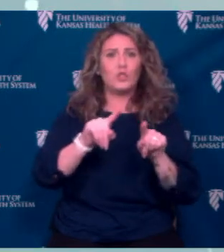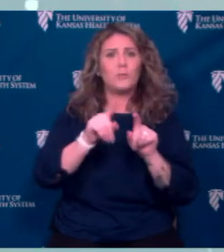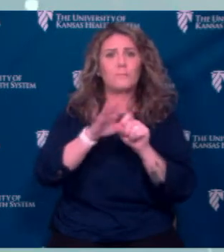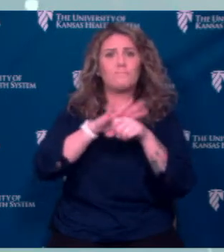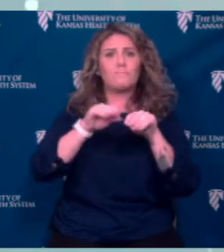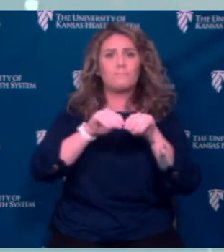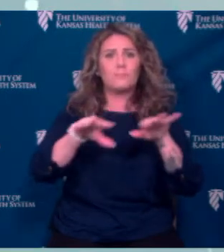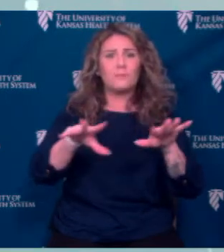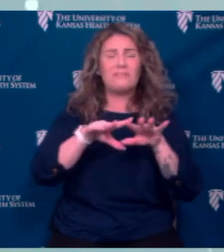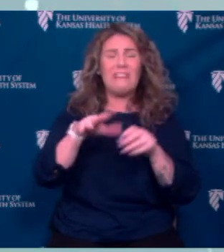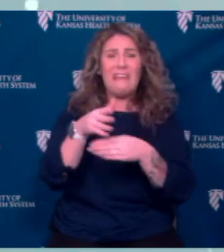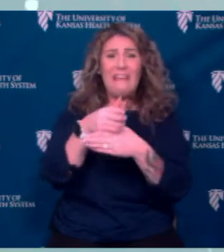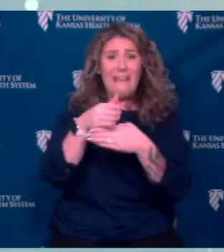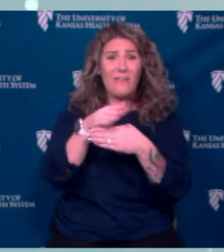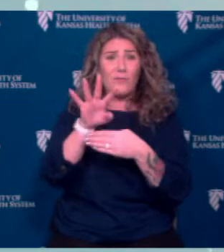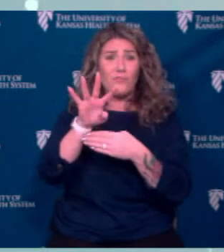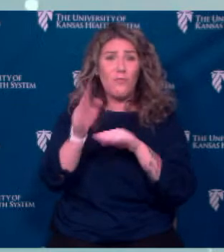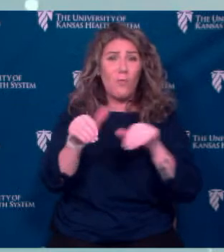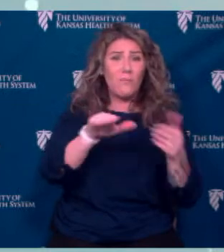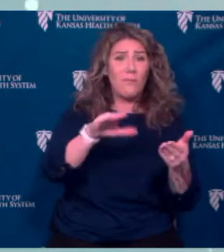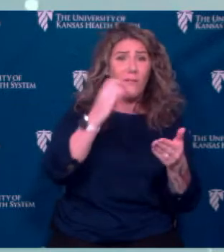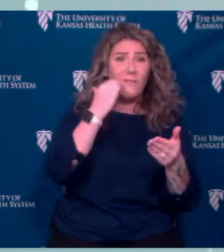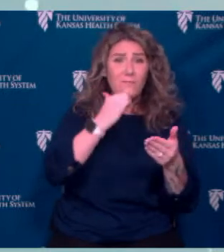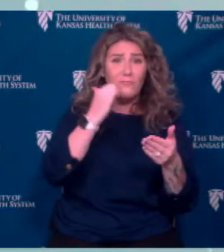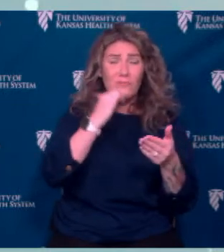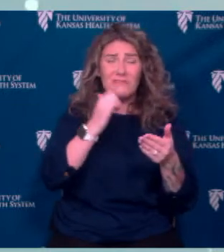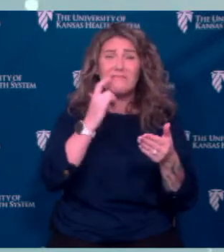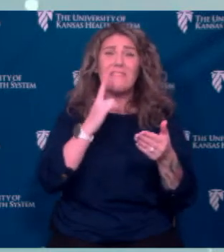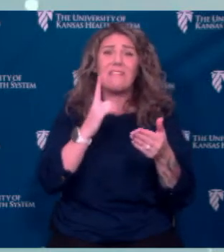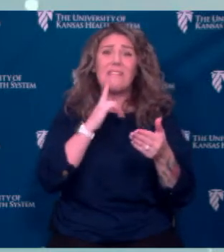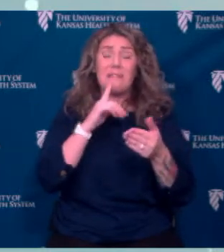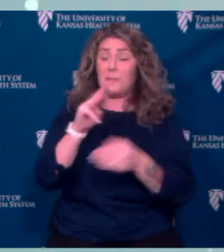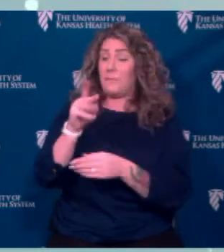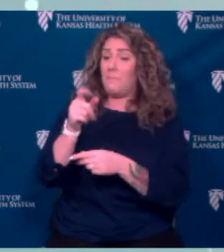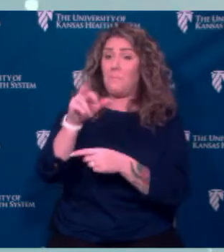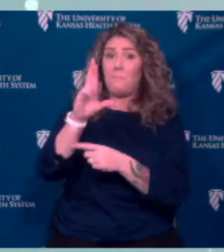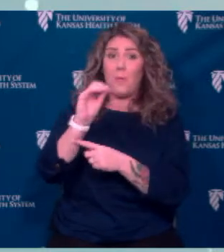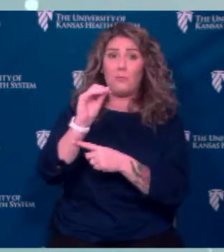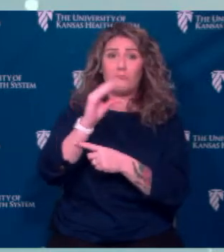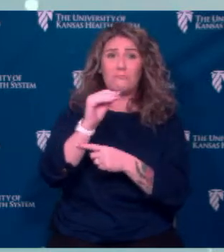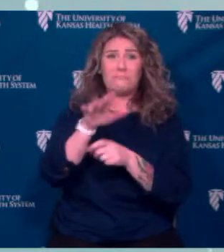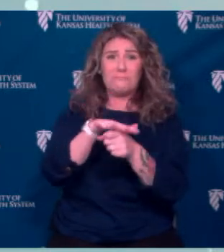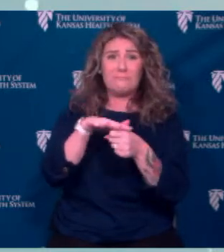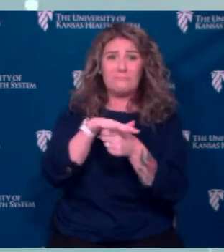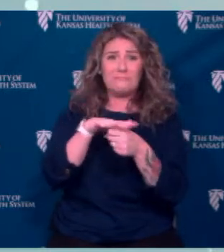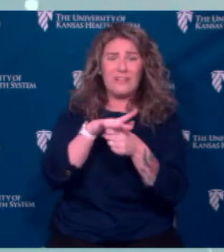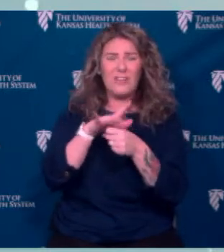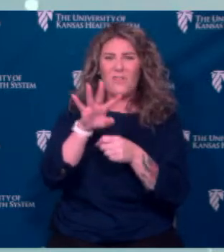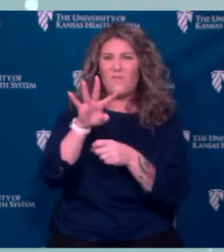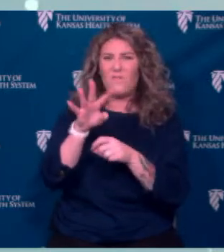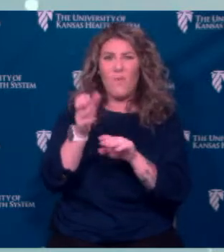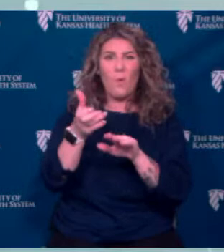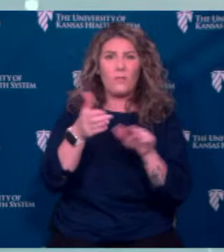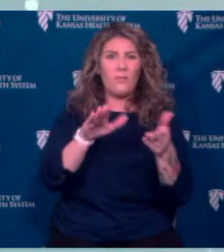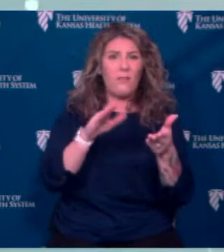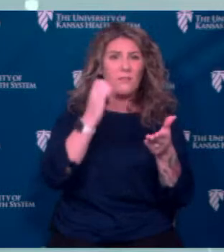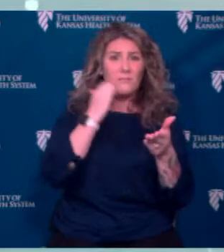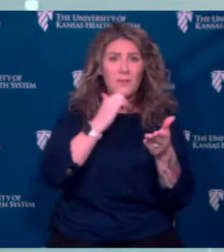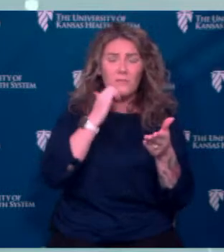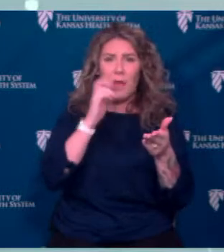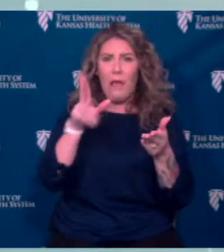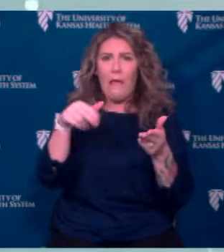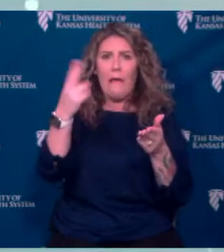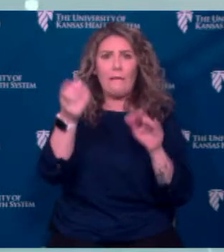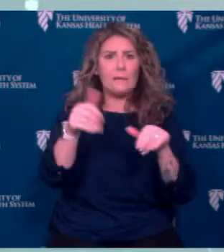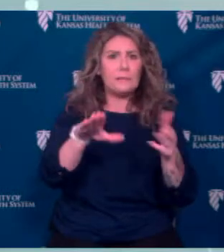from COVID every day in the metro and in the region. 4 deaths per day. That's making this one of the highest causes of death we all have to deal with.